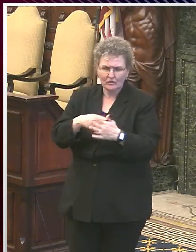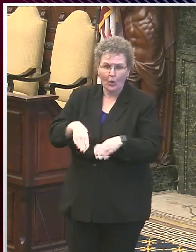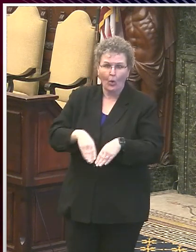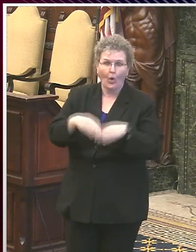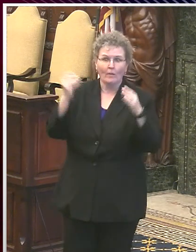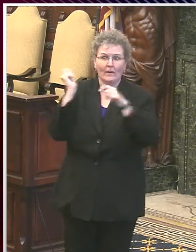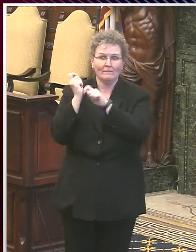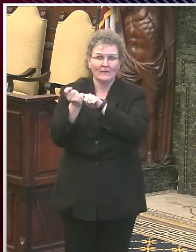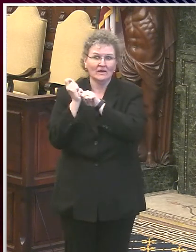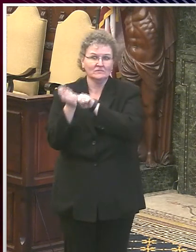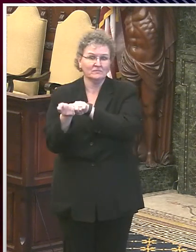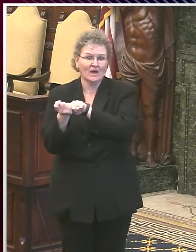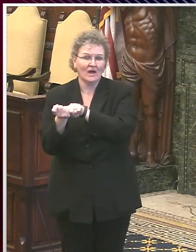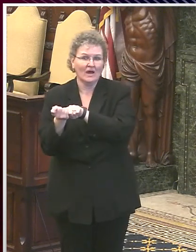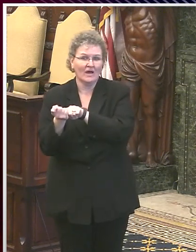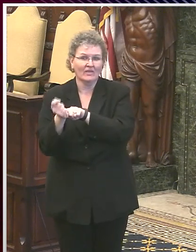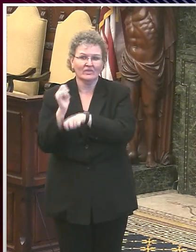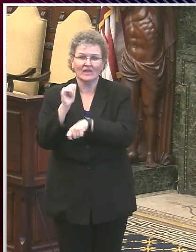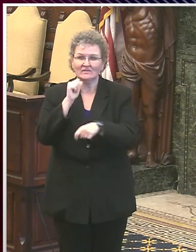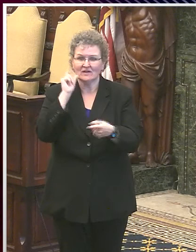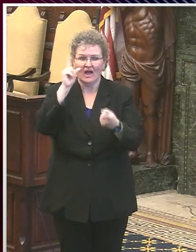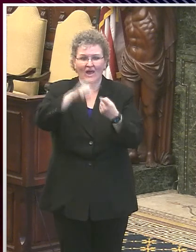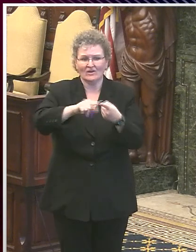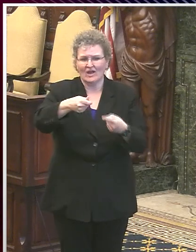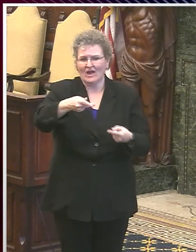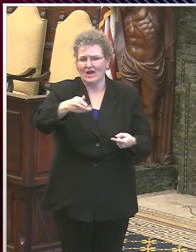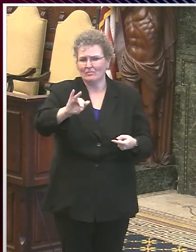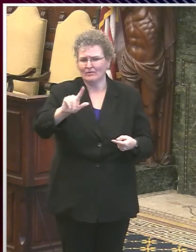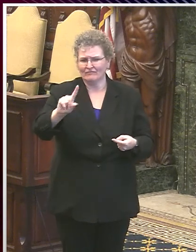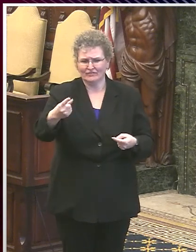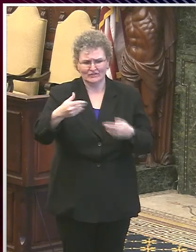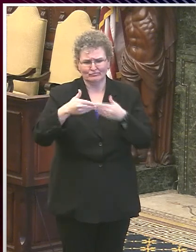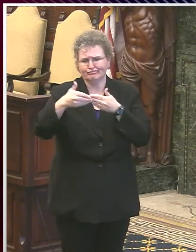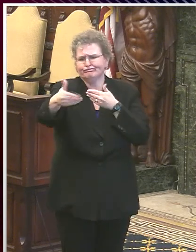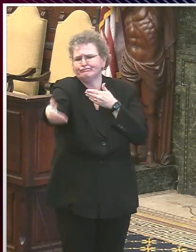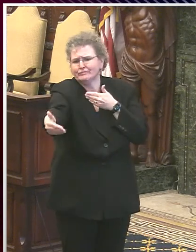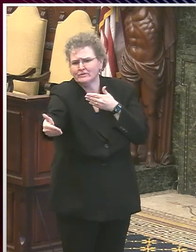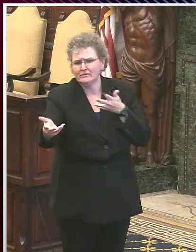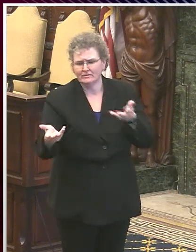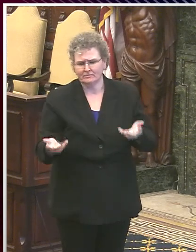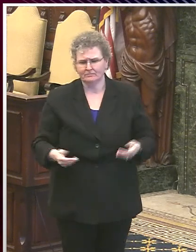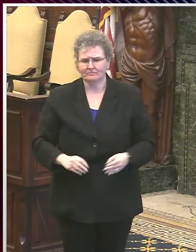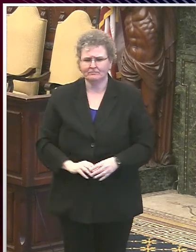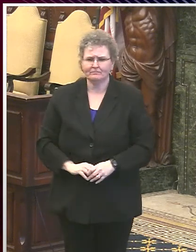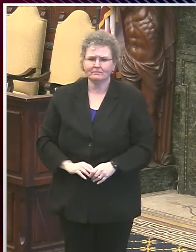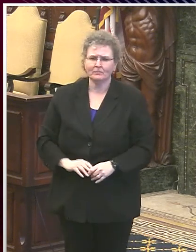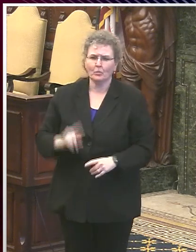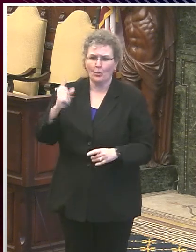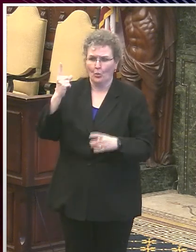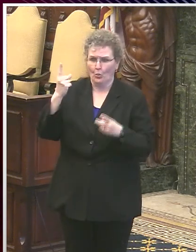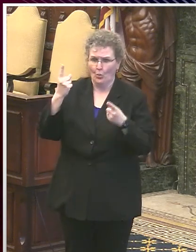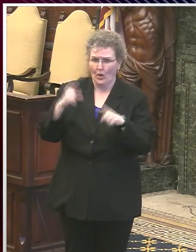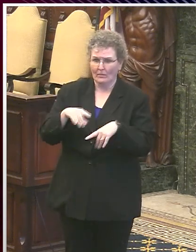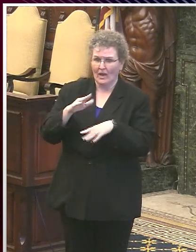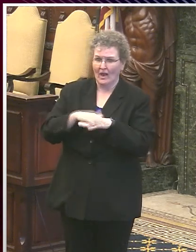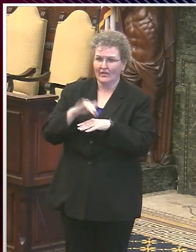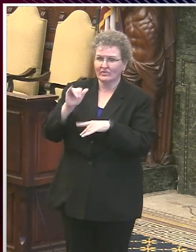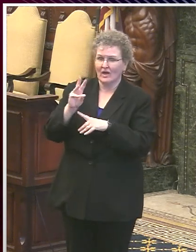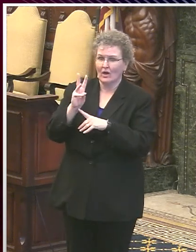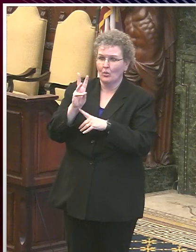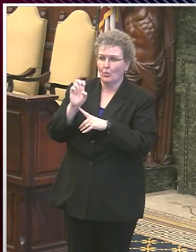stadium is not for a month, not till the 1st of April. But I don't know what's happening at the Wells Fargo Center. I think that they may